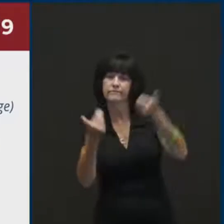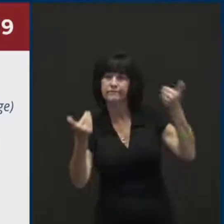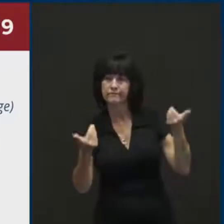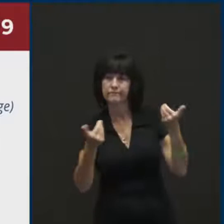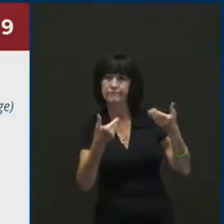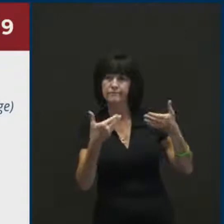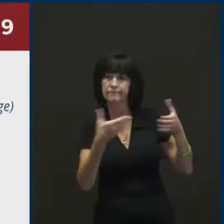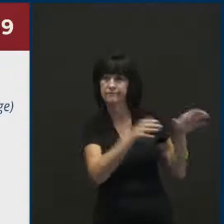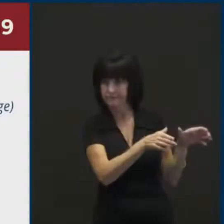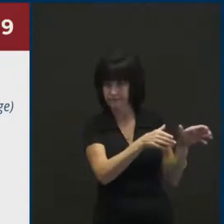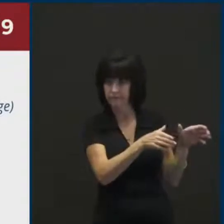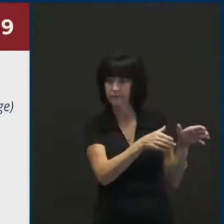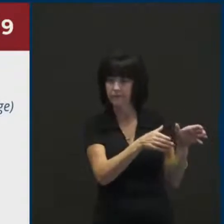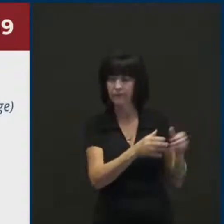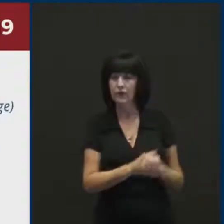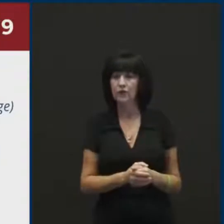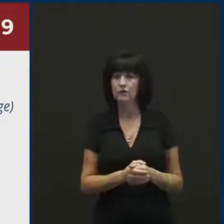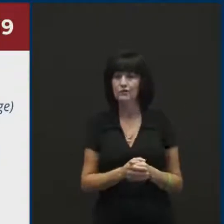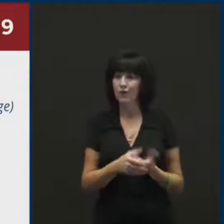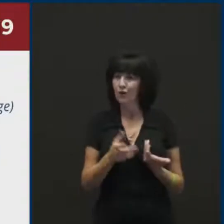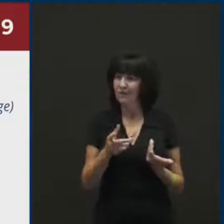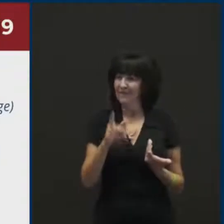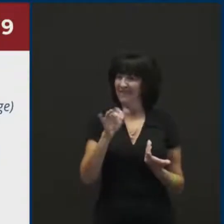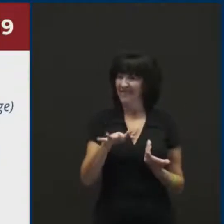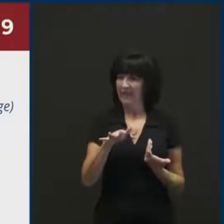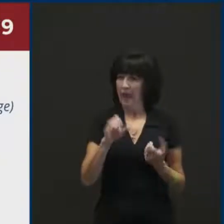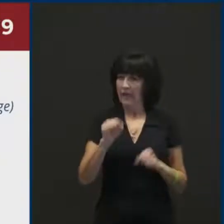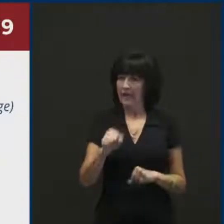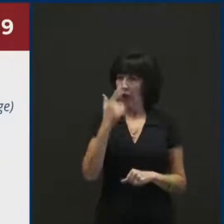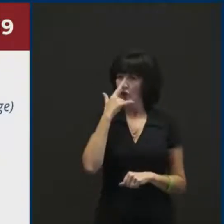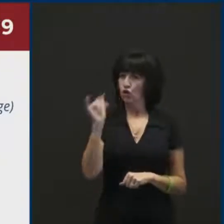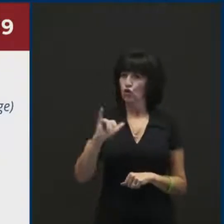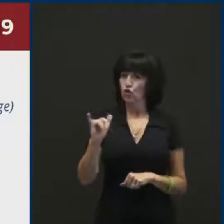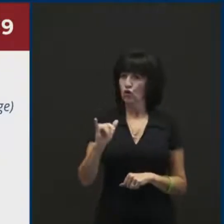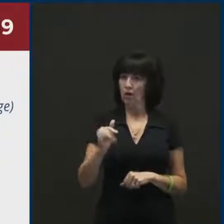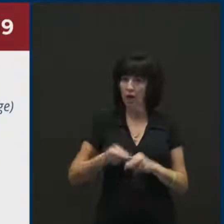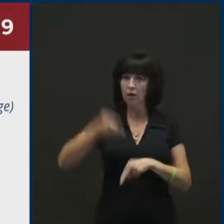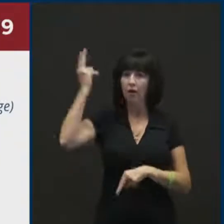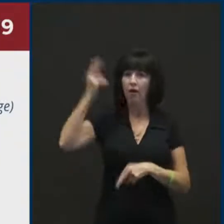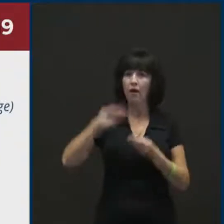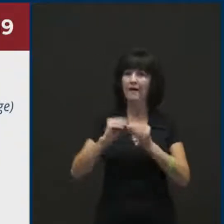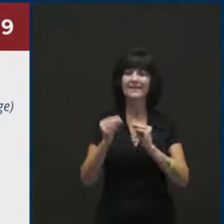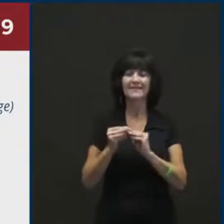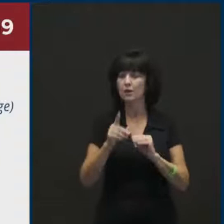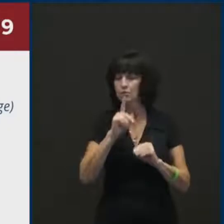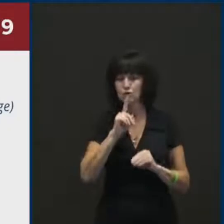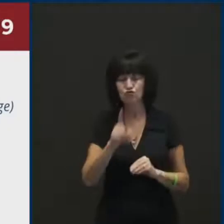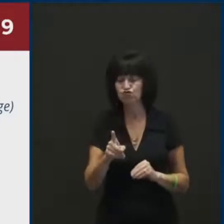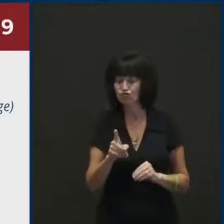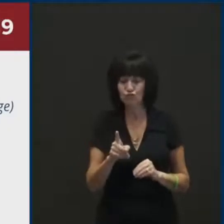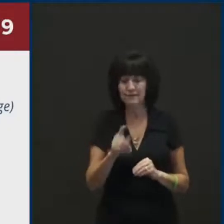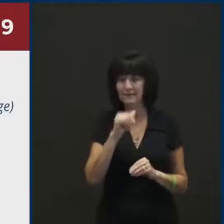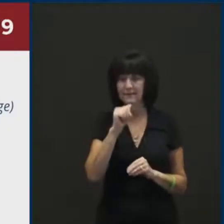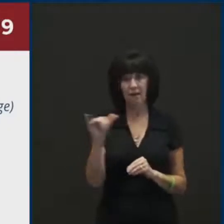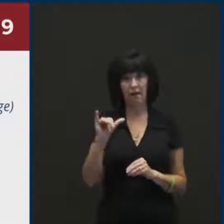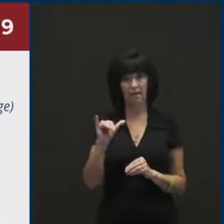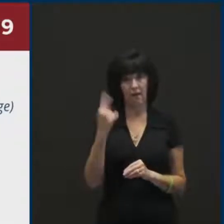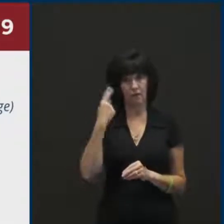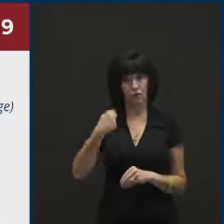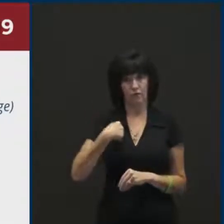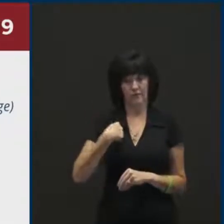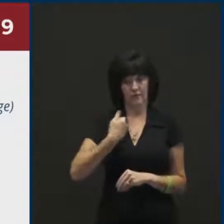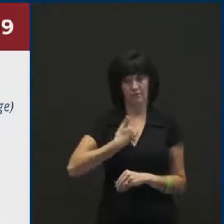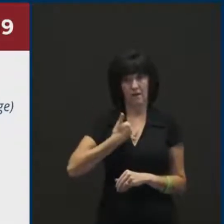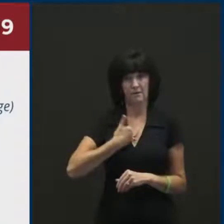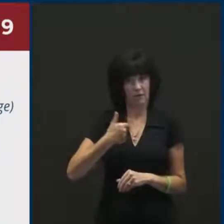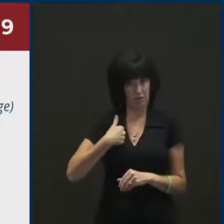it, if you eliminate, so I've been tested now 3 or 4 times, and each of the times that I've been tested after